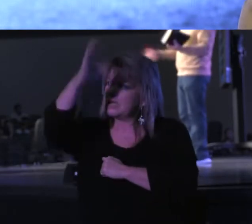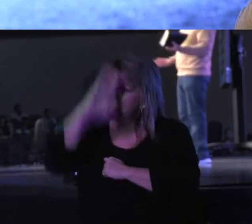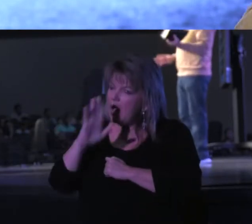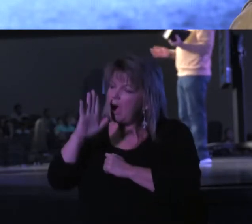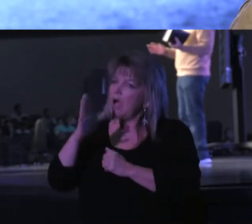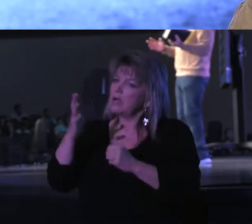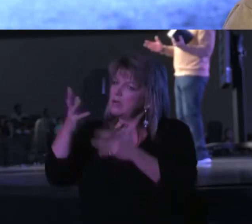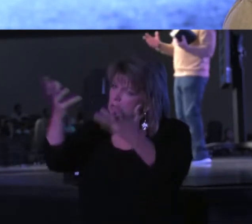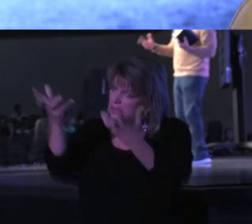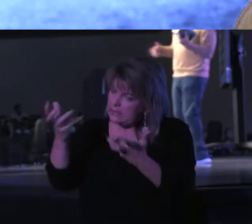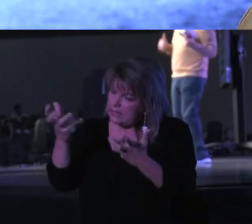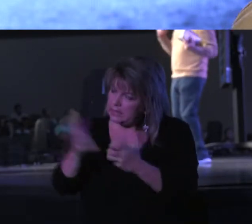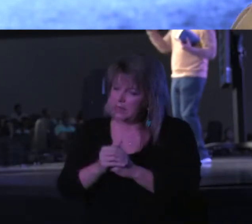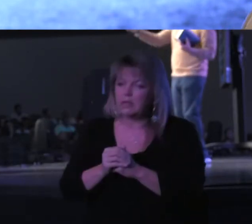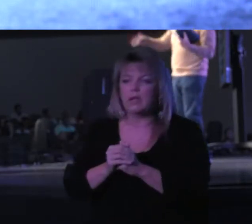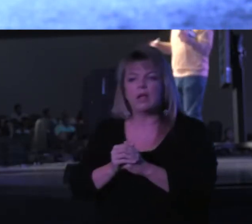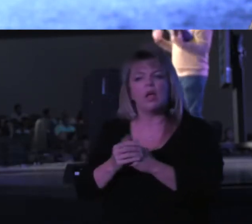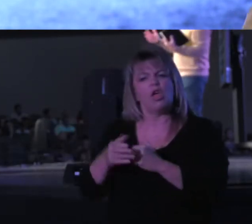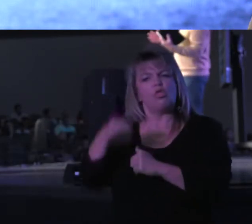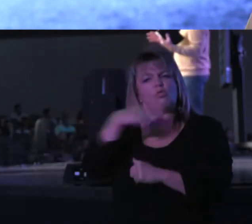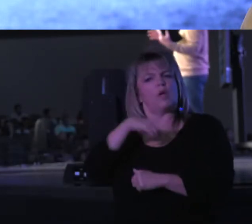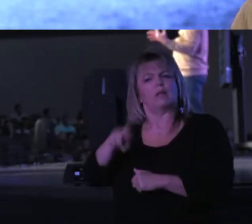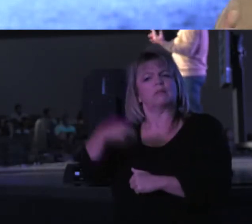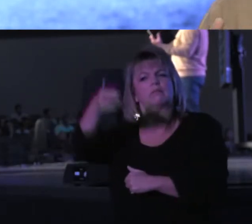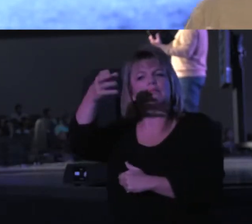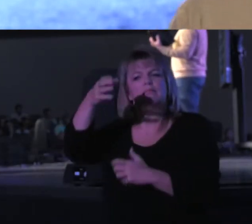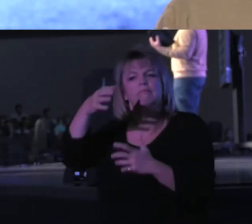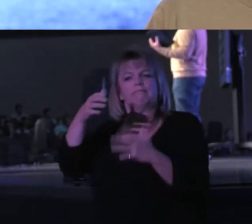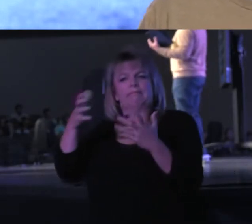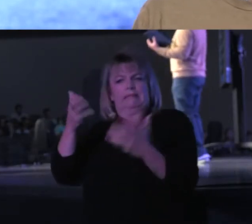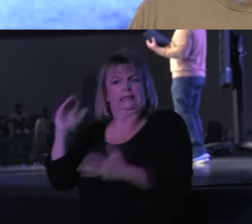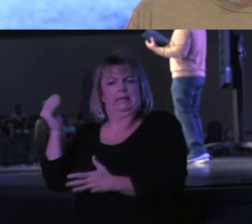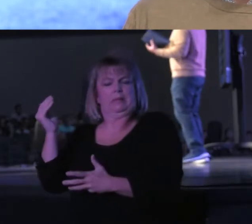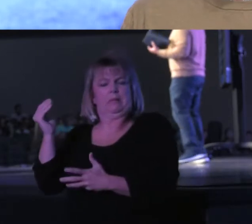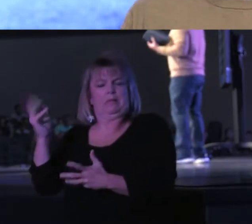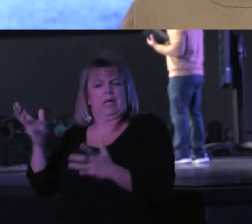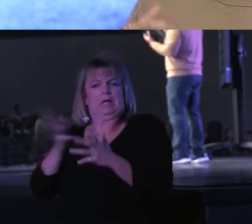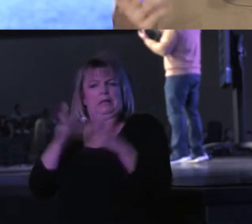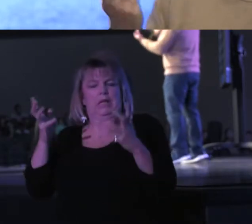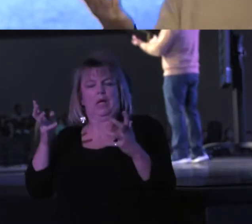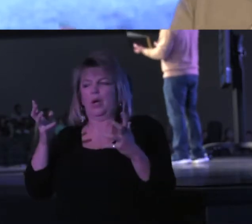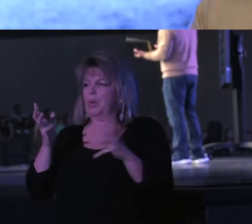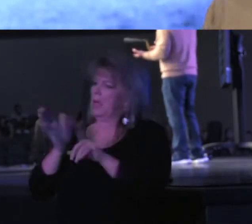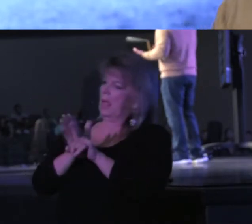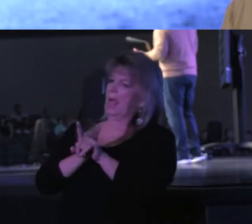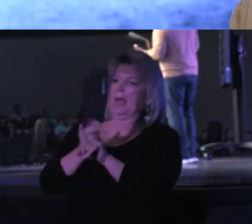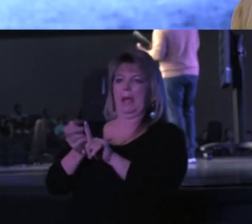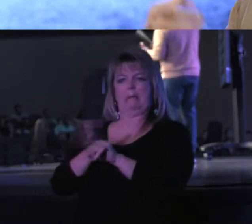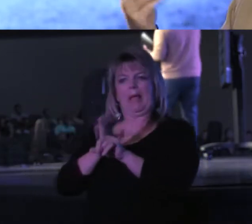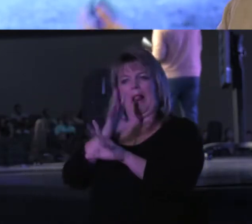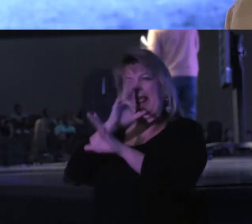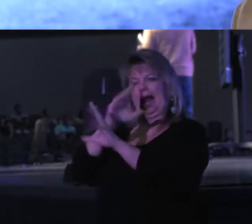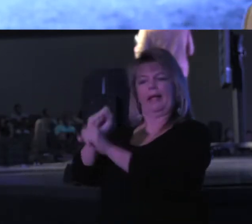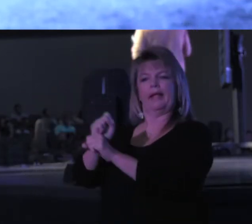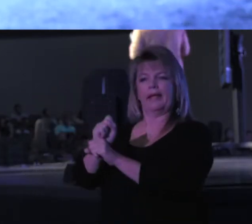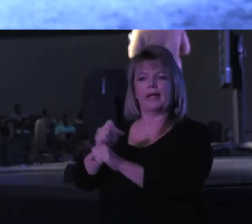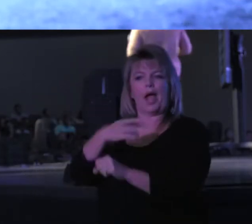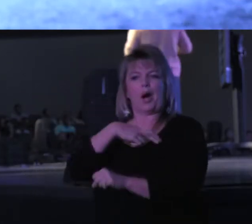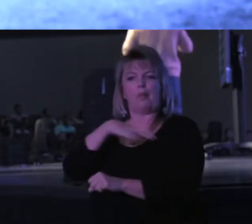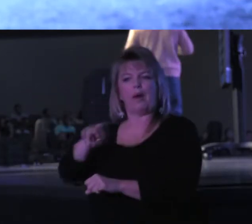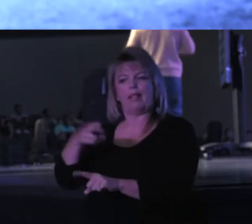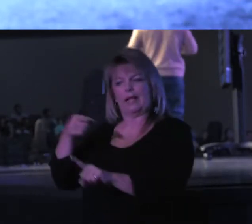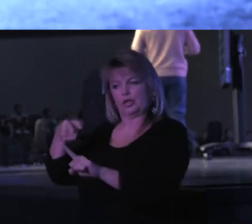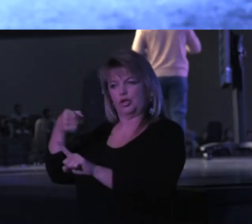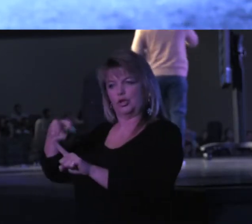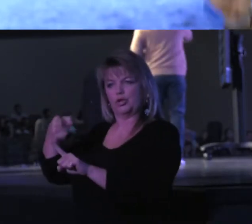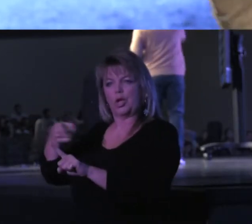God intended. And what was the religion that seemed to be so appealing? It was a religion